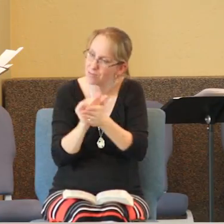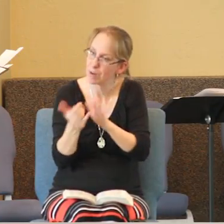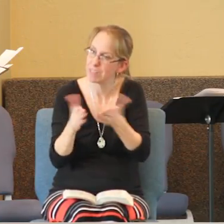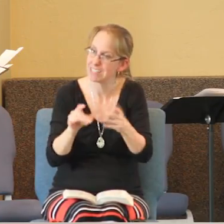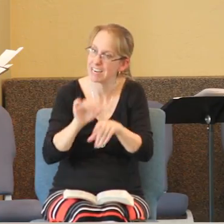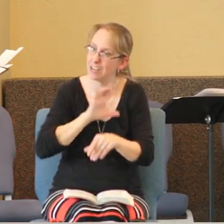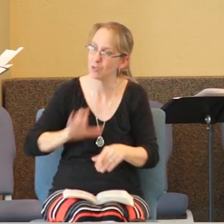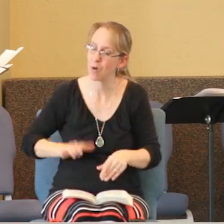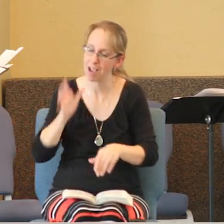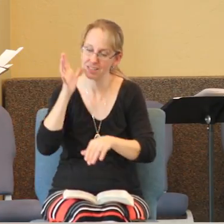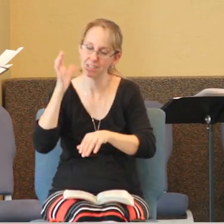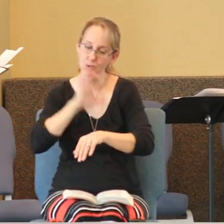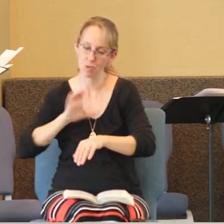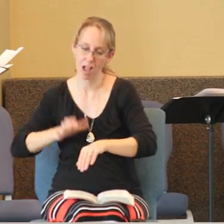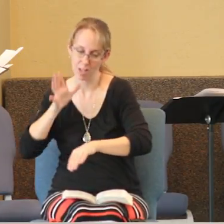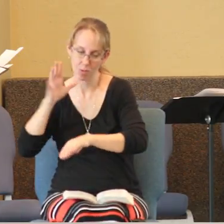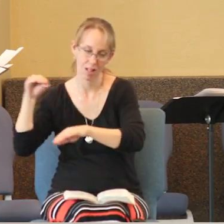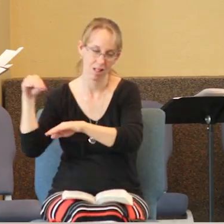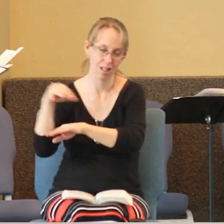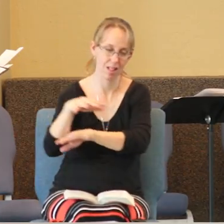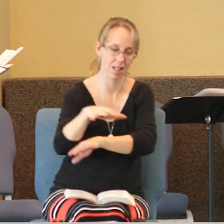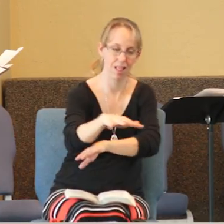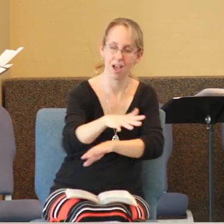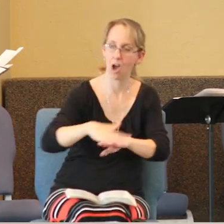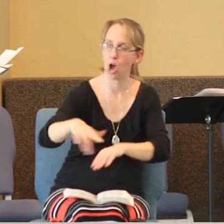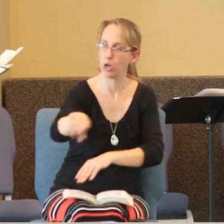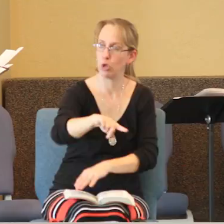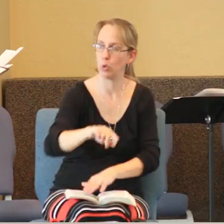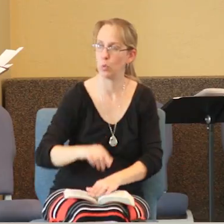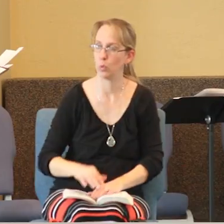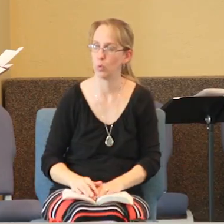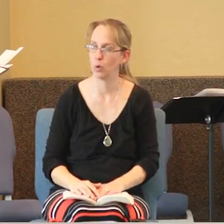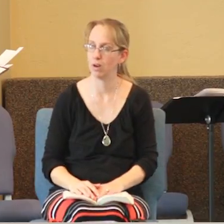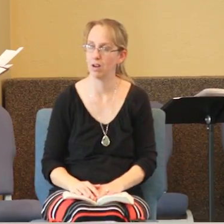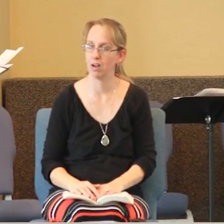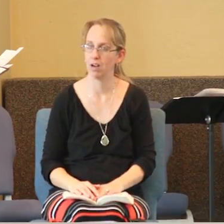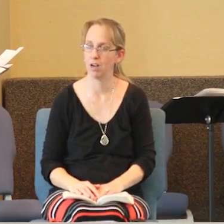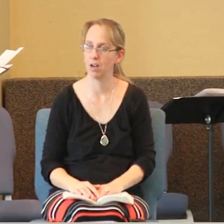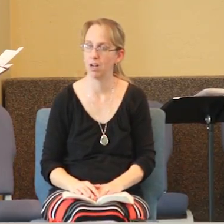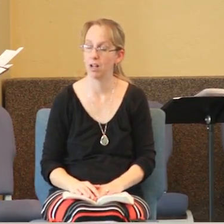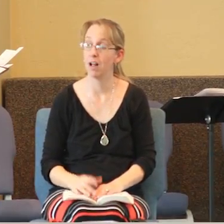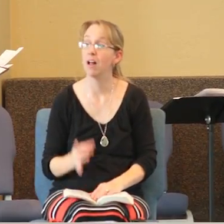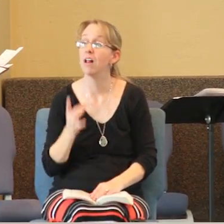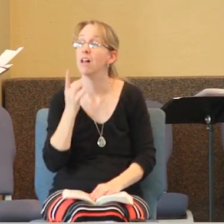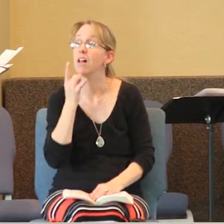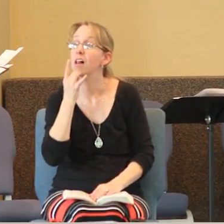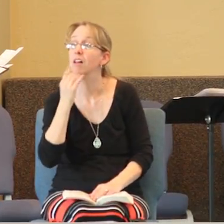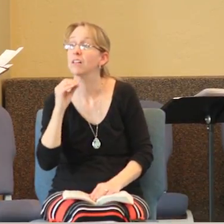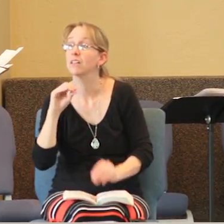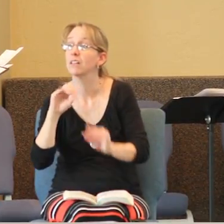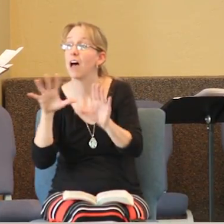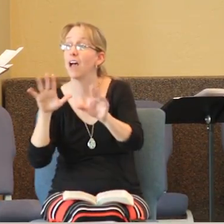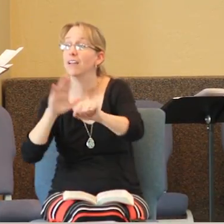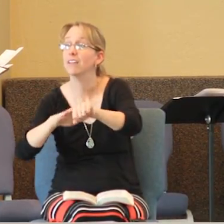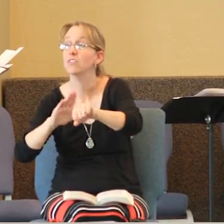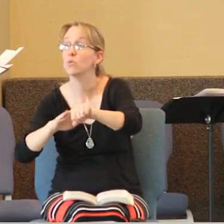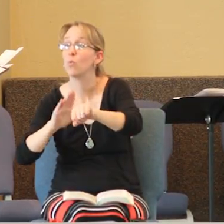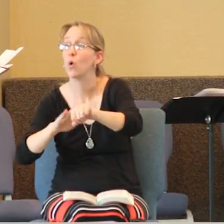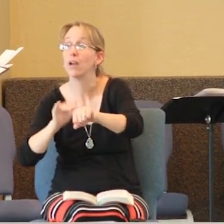shine on you. You know, light gives us a warning. Don't go